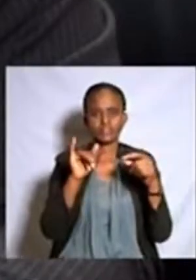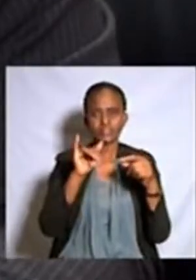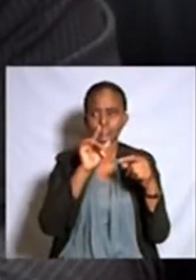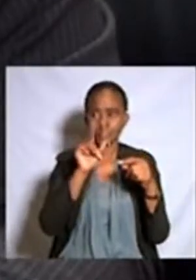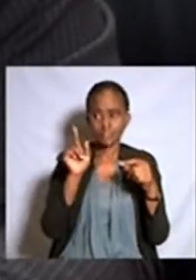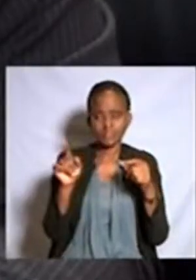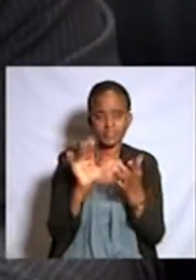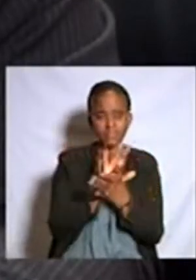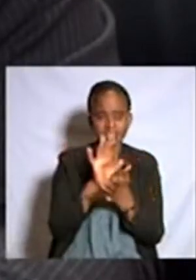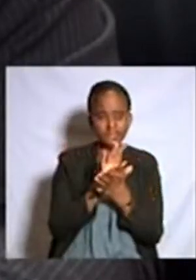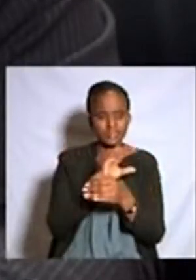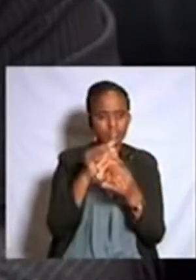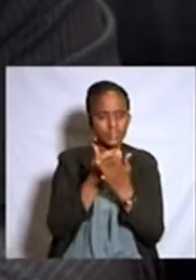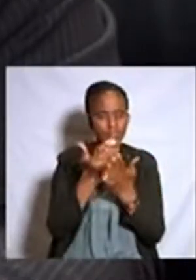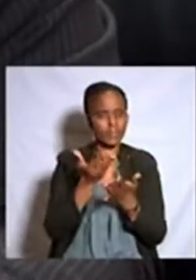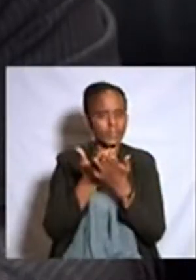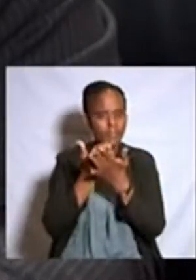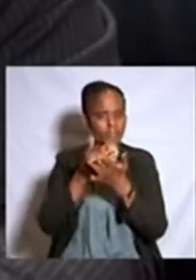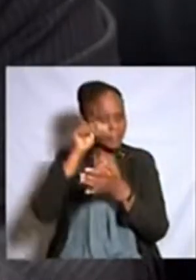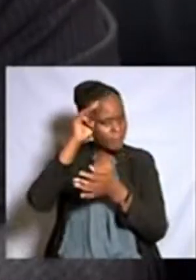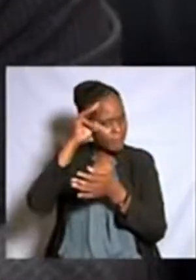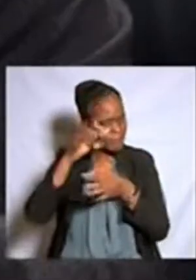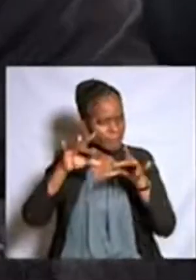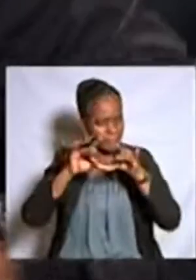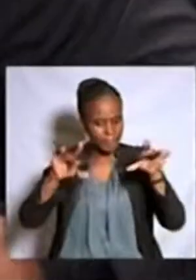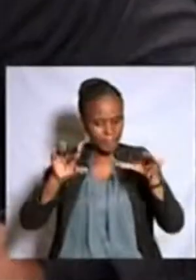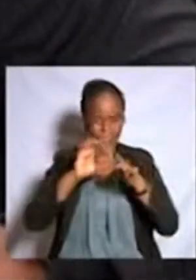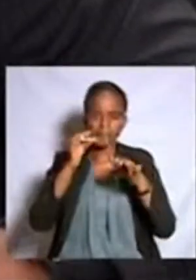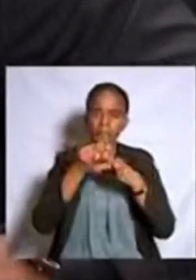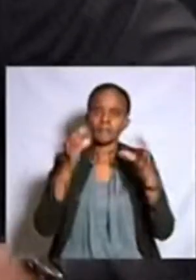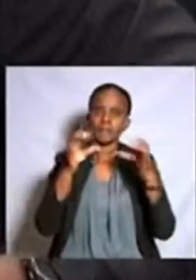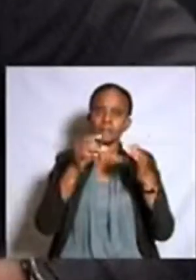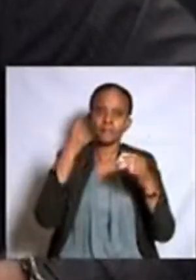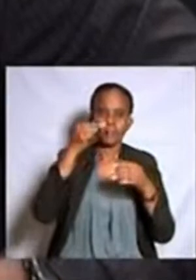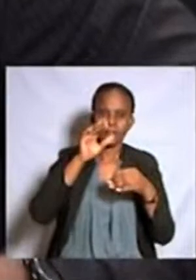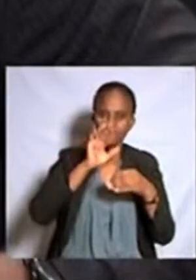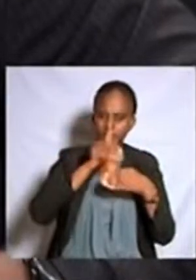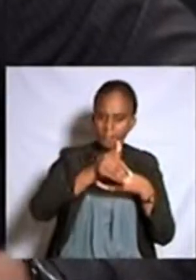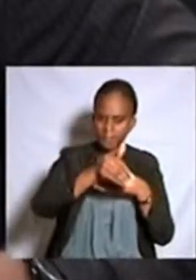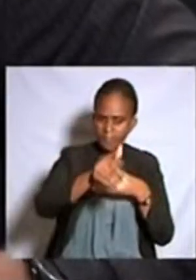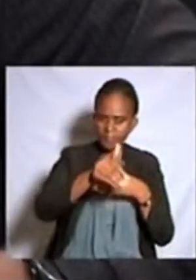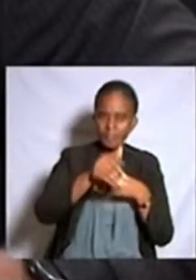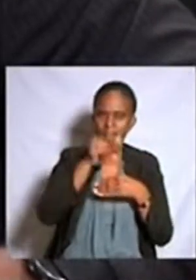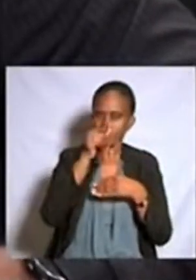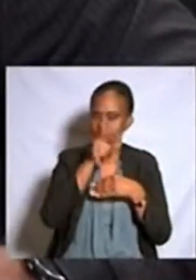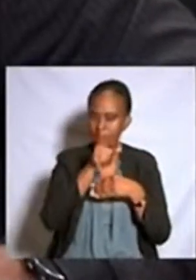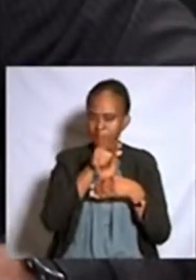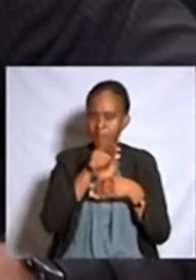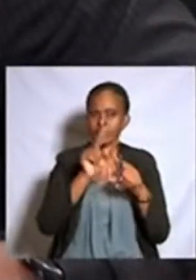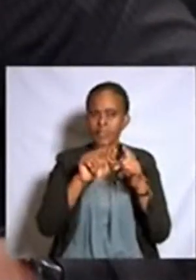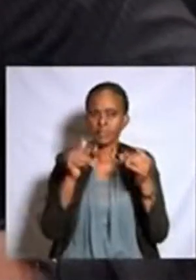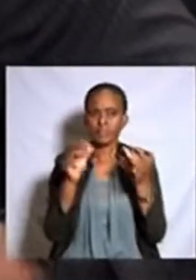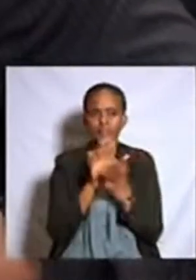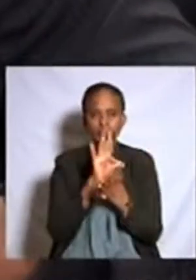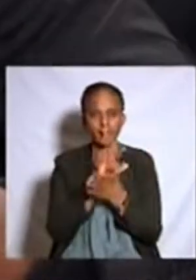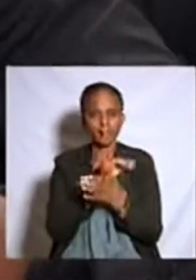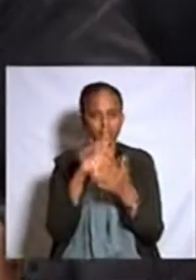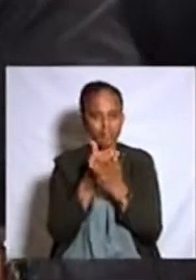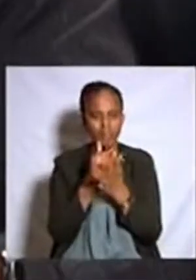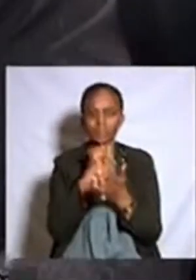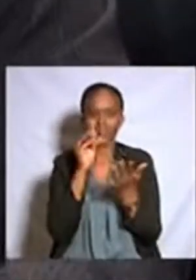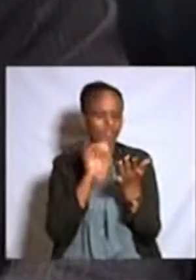security documents were lodged at the Ministry of Lands or the Council for registration of the mortgages, but the documents were